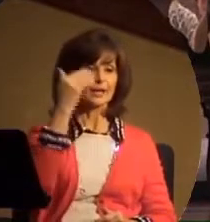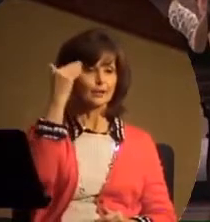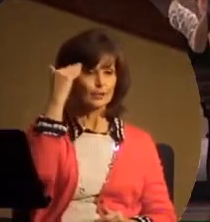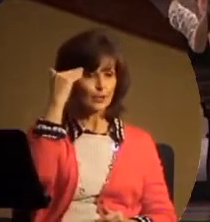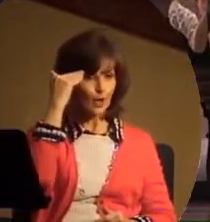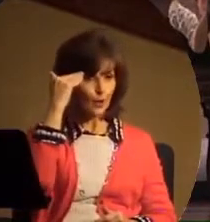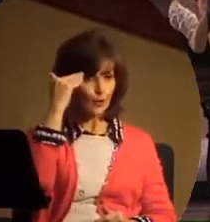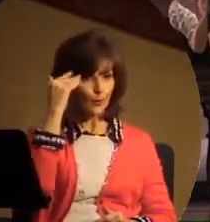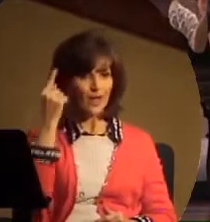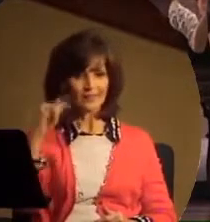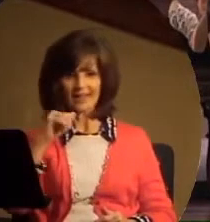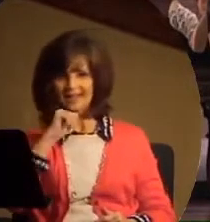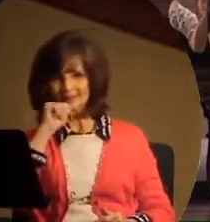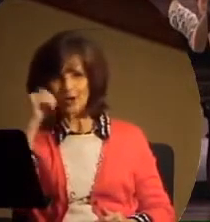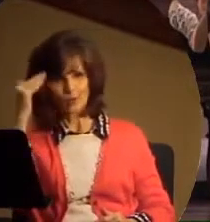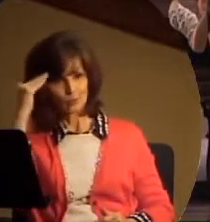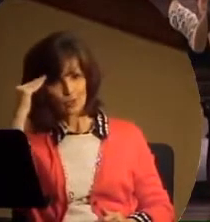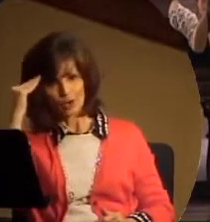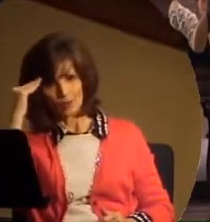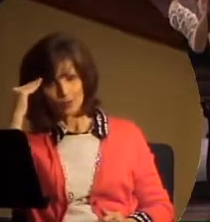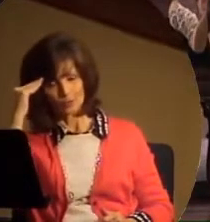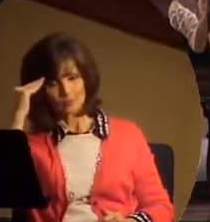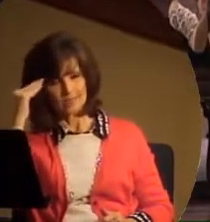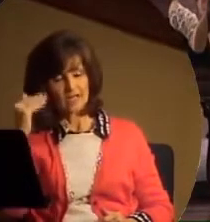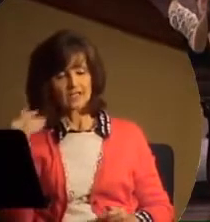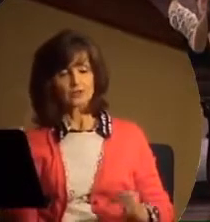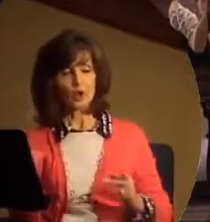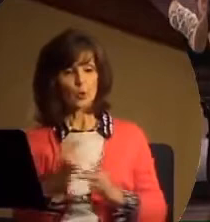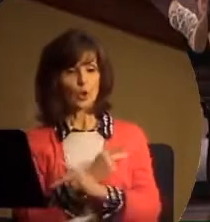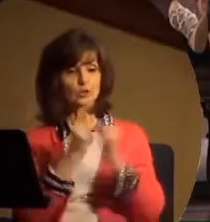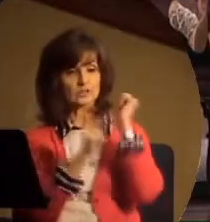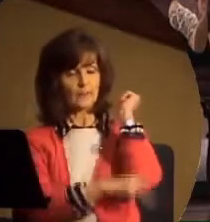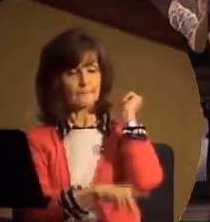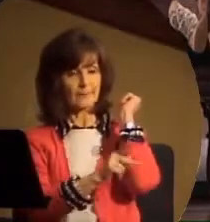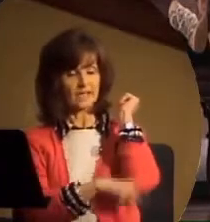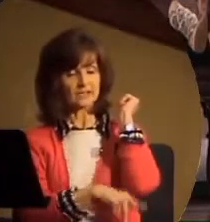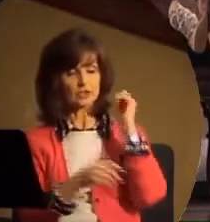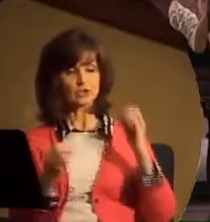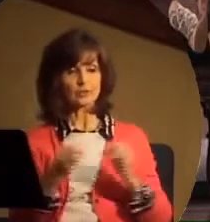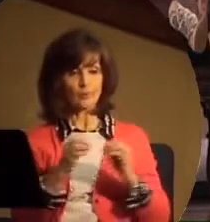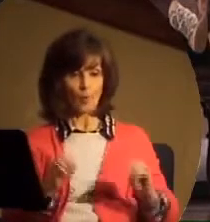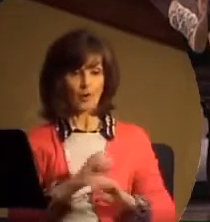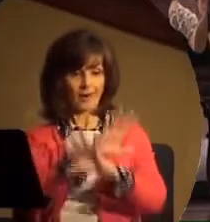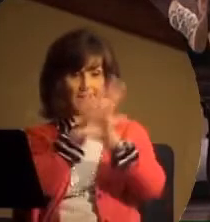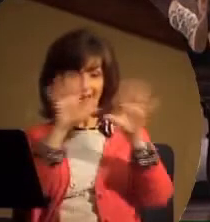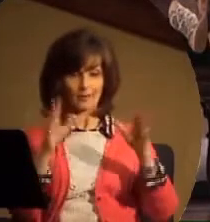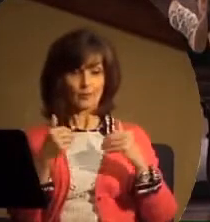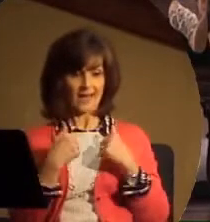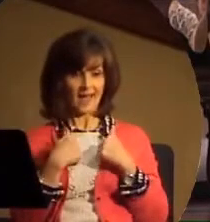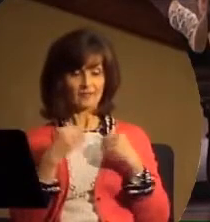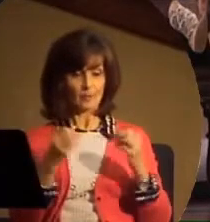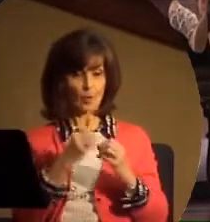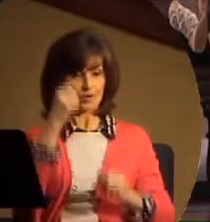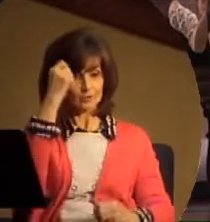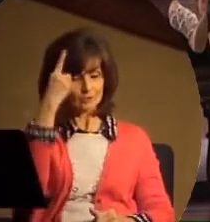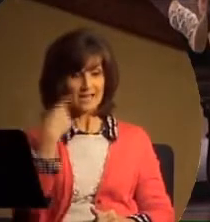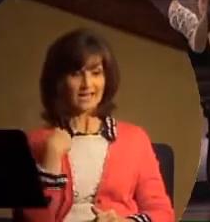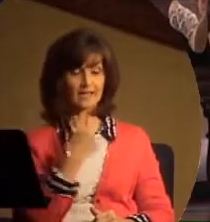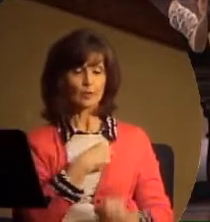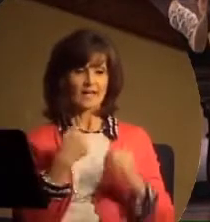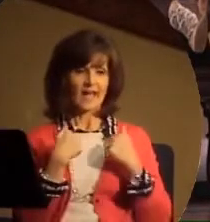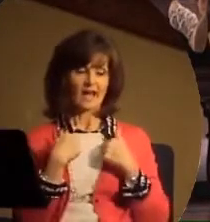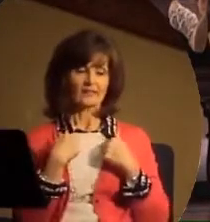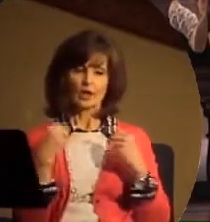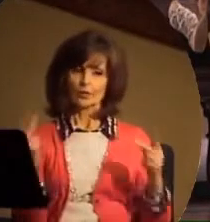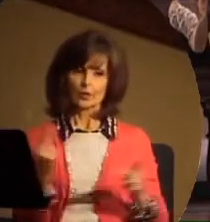it brings a severer punishment. The more light that we have, the more severe the judgment's going to be. So God